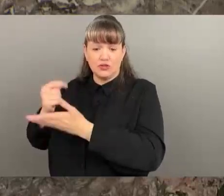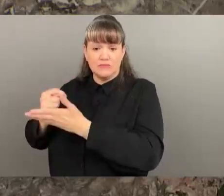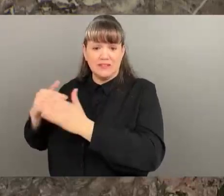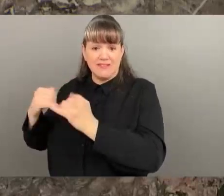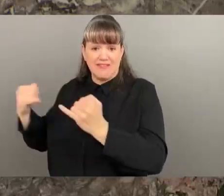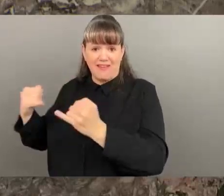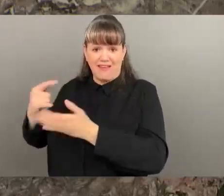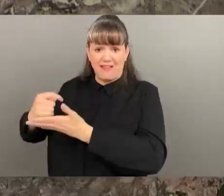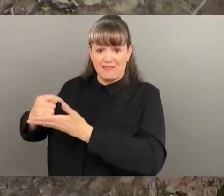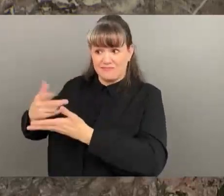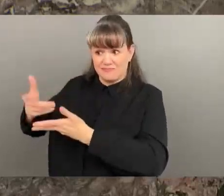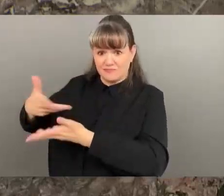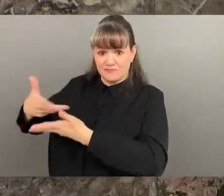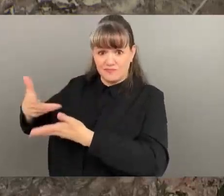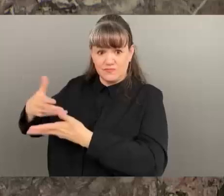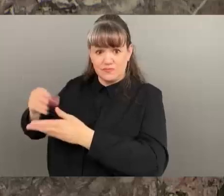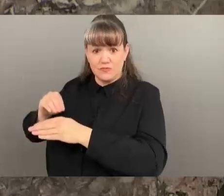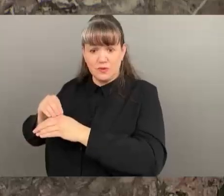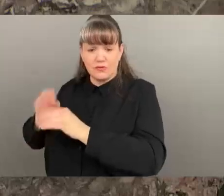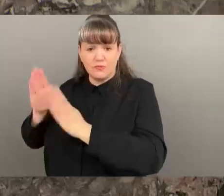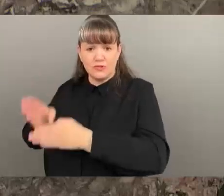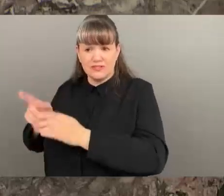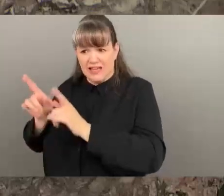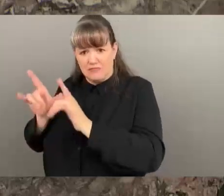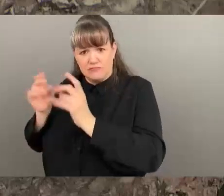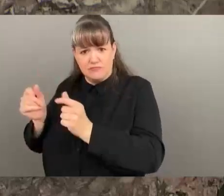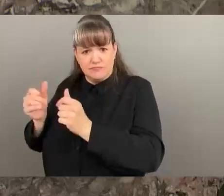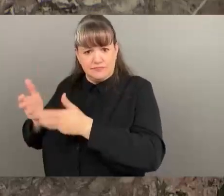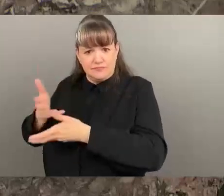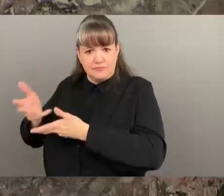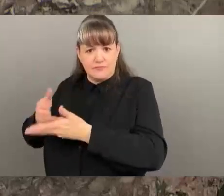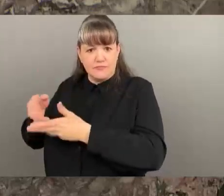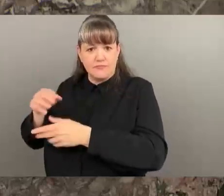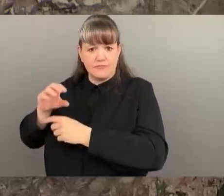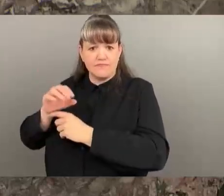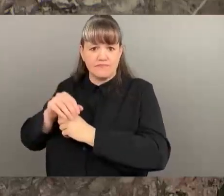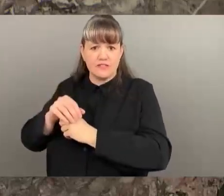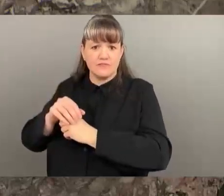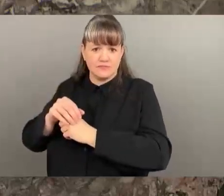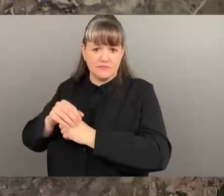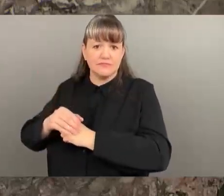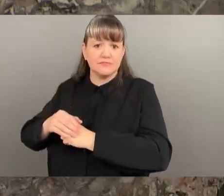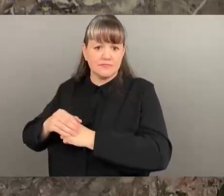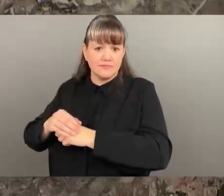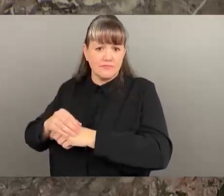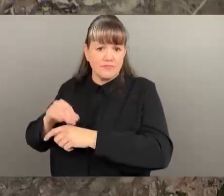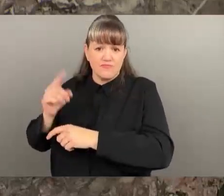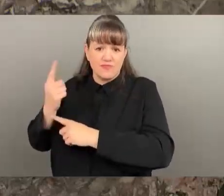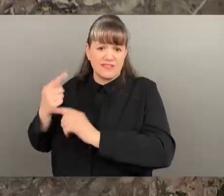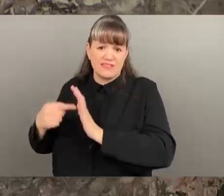around opioid agonist therapy. Mr. Speaker, that's just one example. Mr. Speaker, we're going to